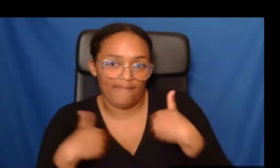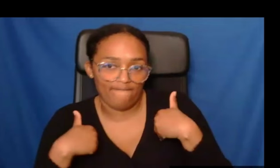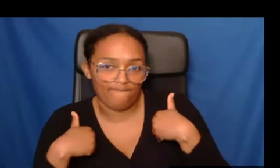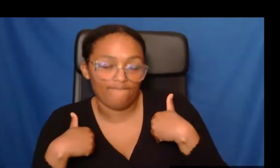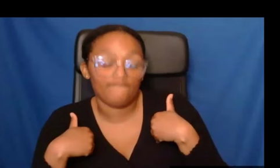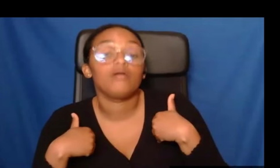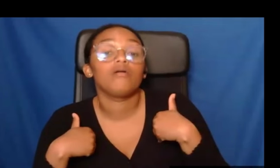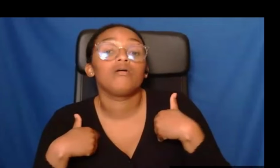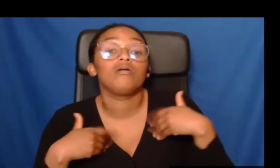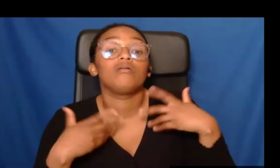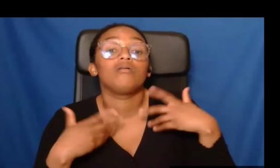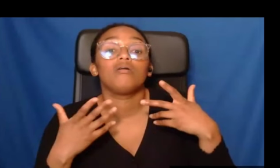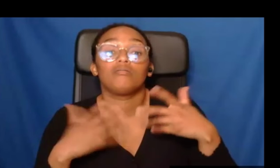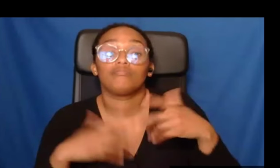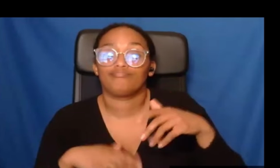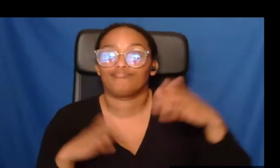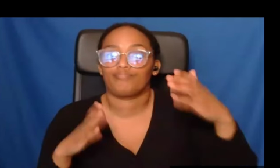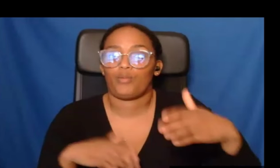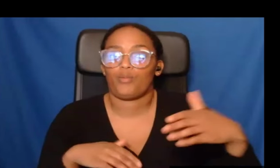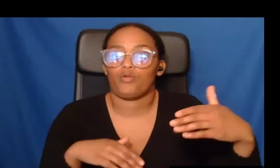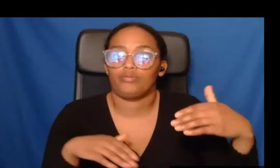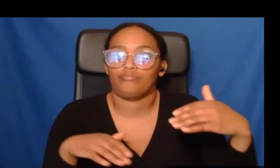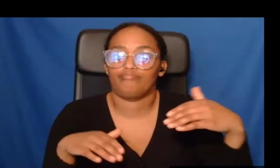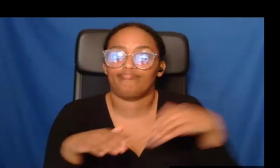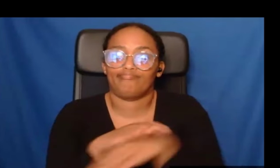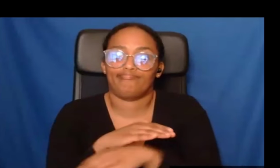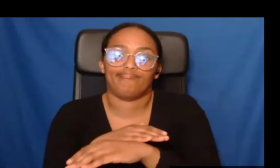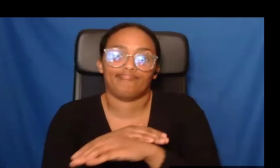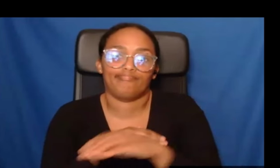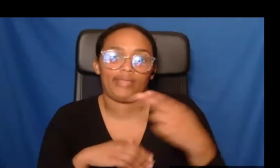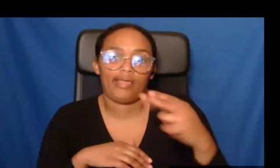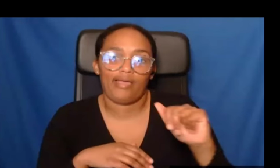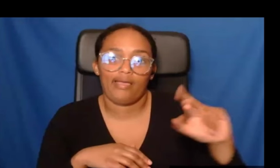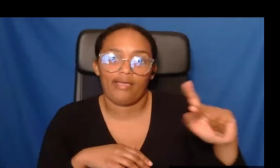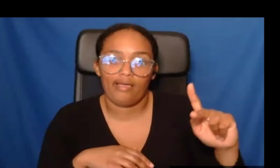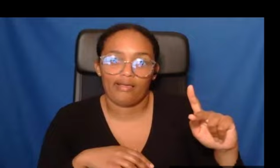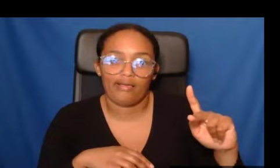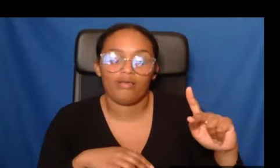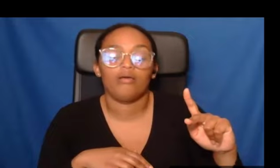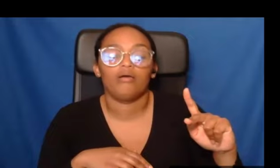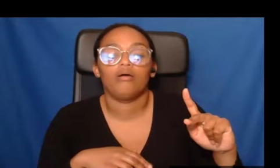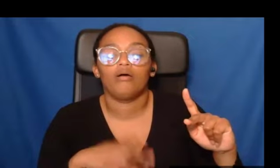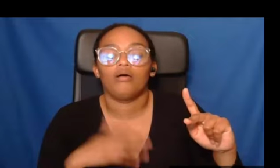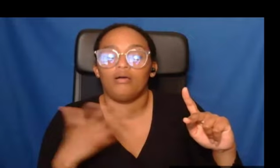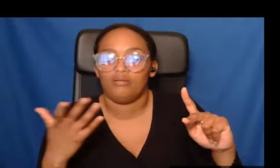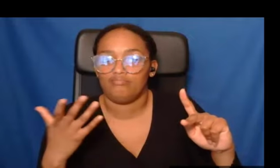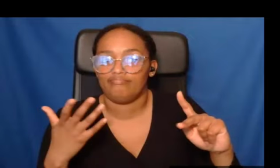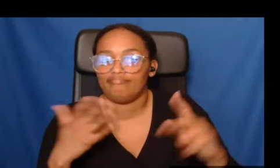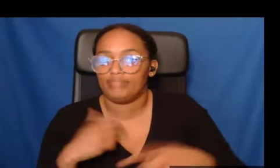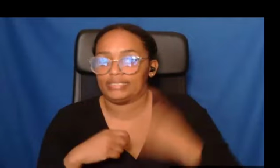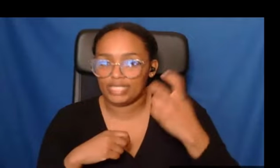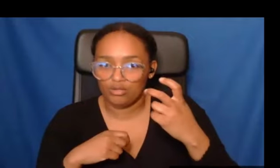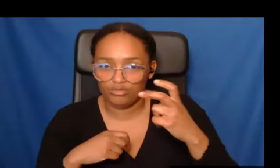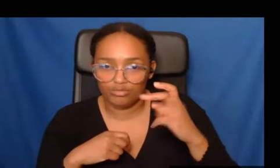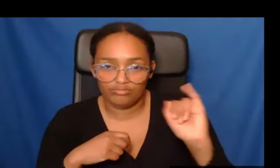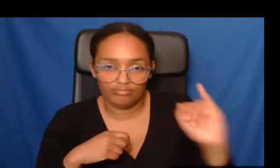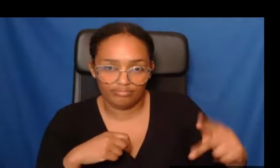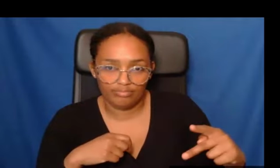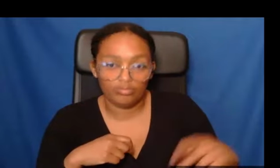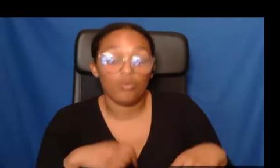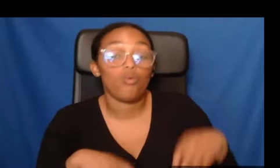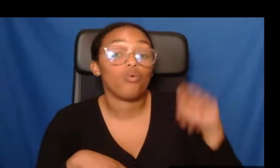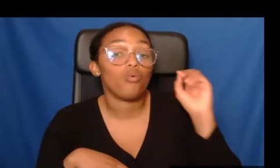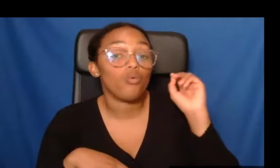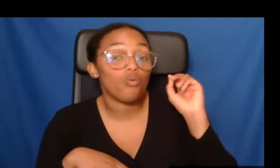hacked, and that would be where it's stolen, someone somehow or another steals that, or